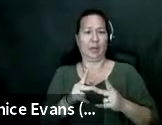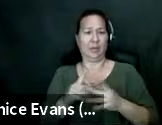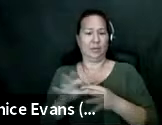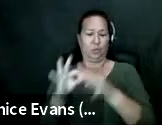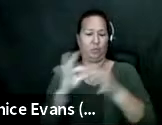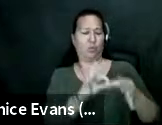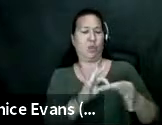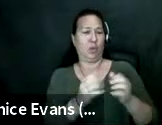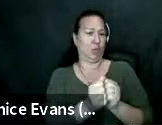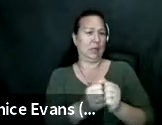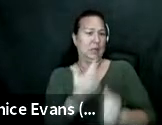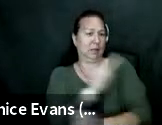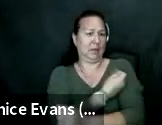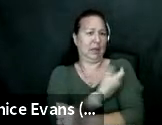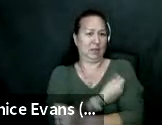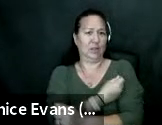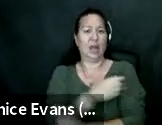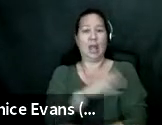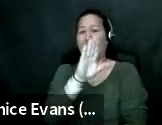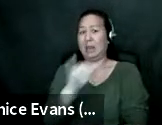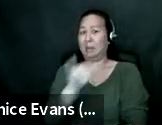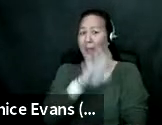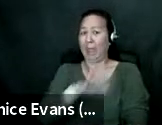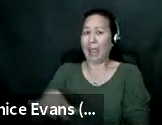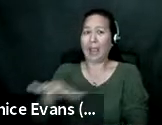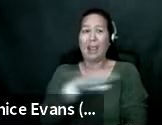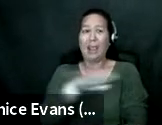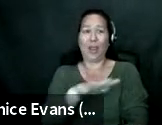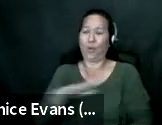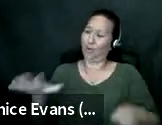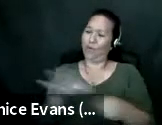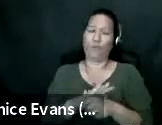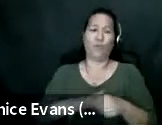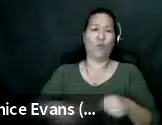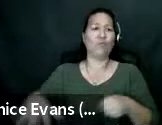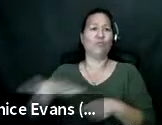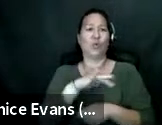to the Bay Area as a whole. And the Bay Area as a whole is doing really better than